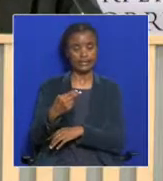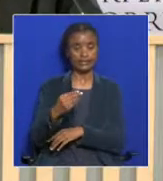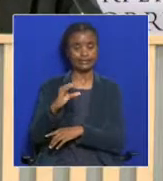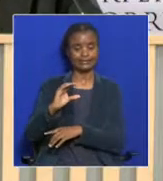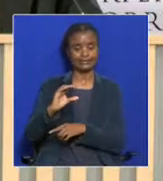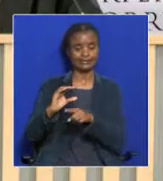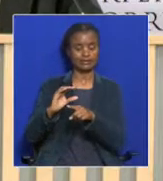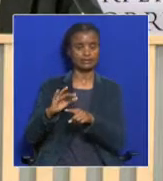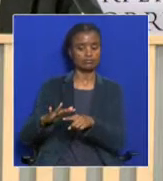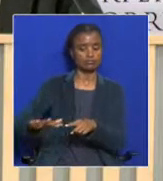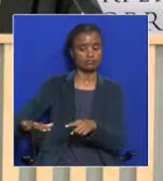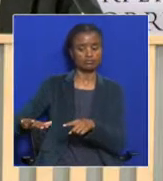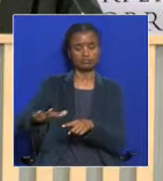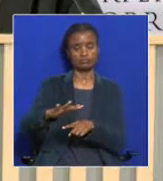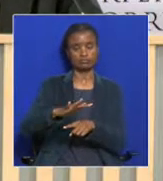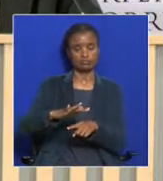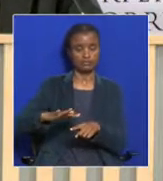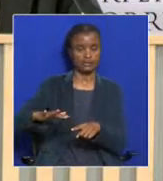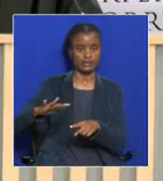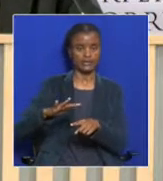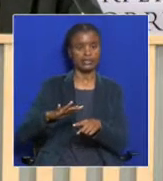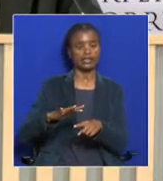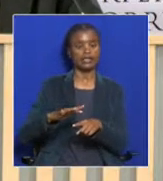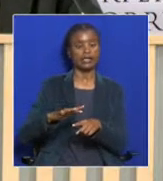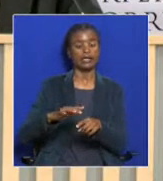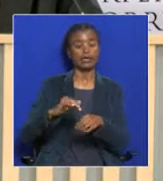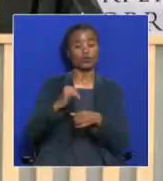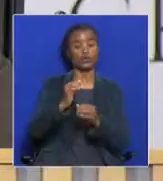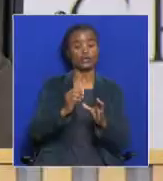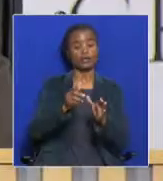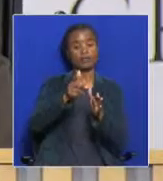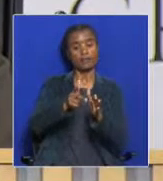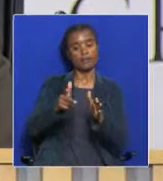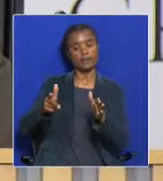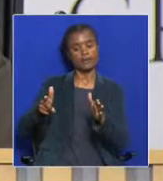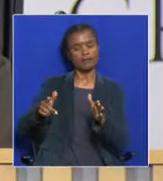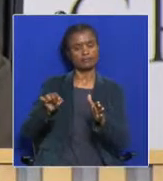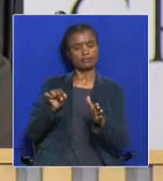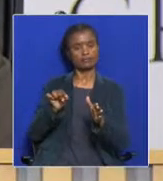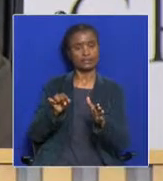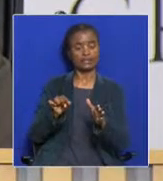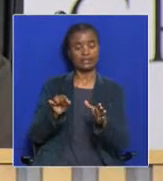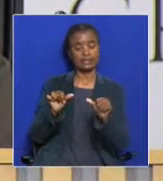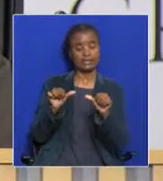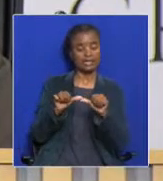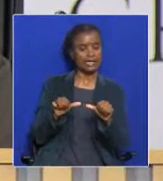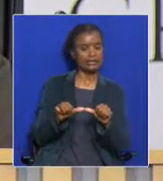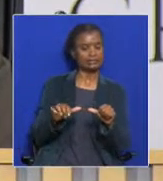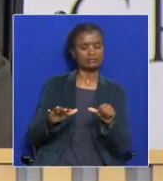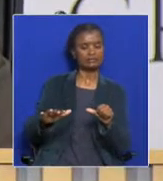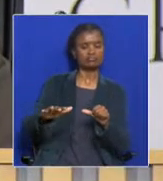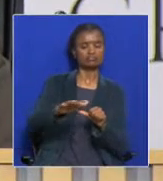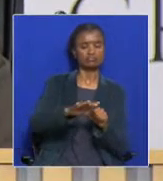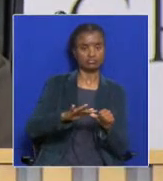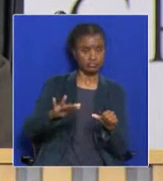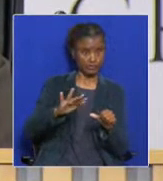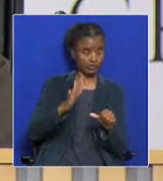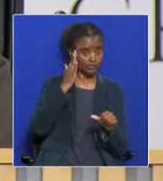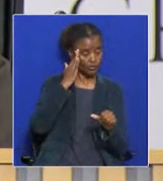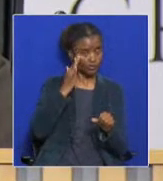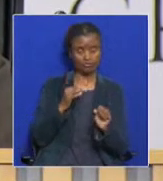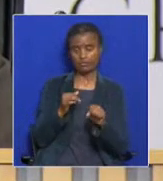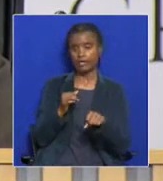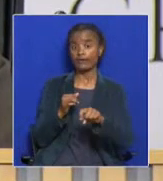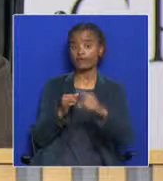and operations around there? It was my first visit there, Commissioner. And you complained that where